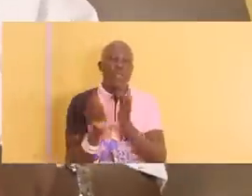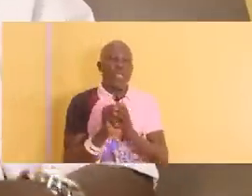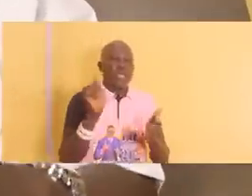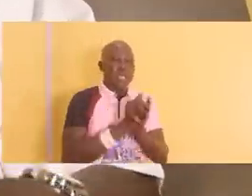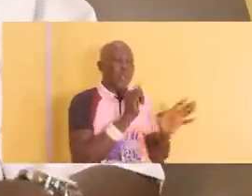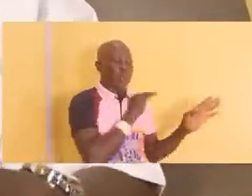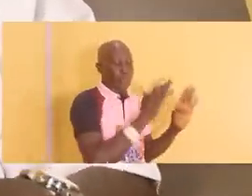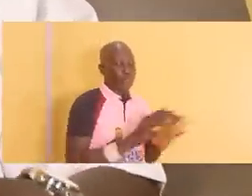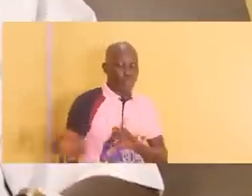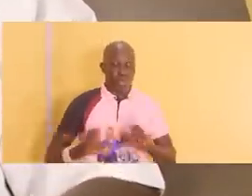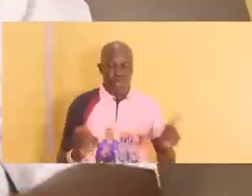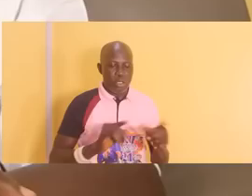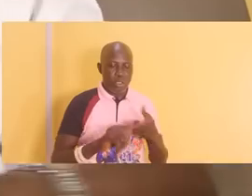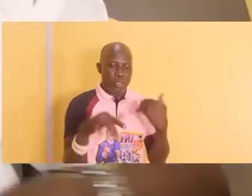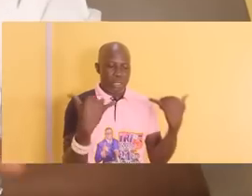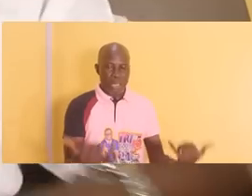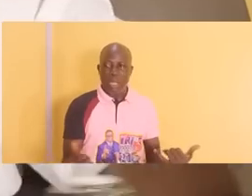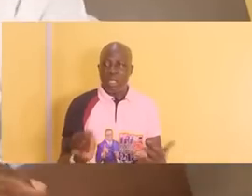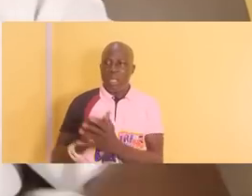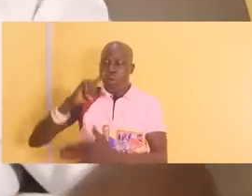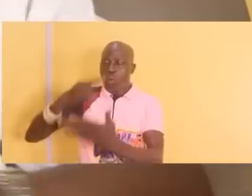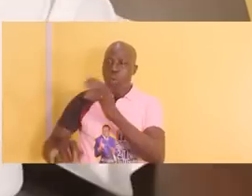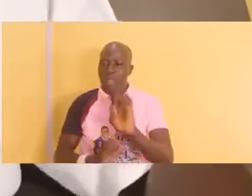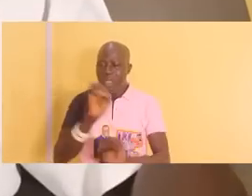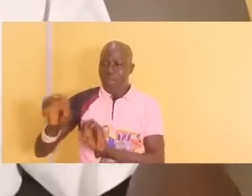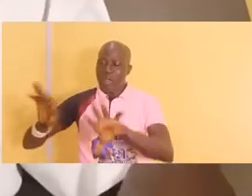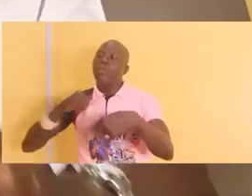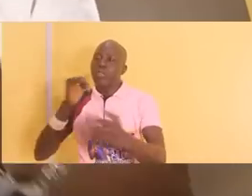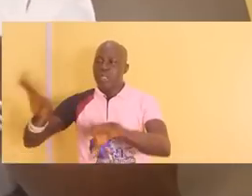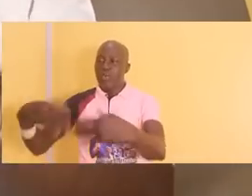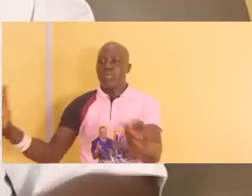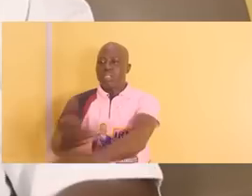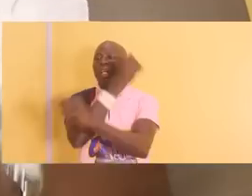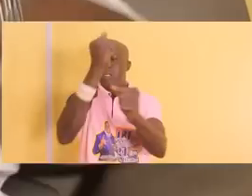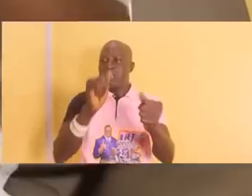great congregation that we are holding right now. If where you had not give a chance,